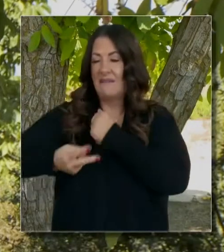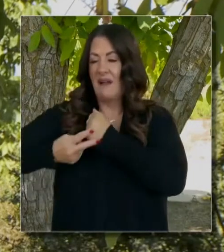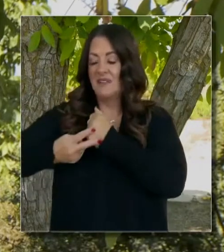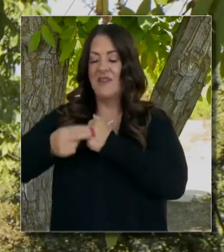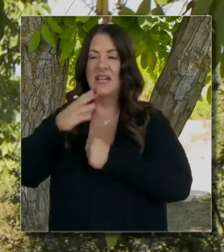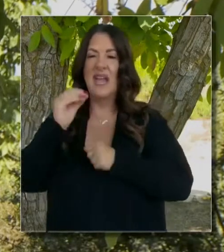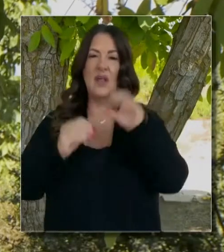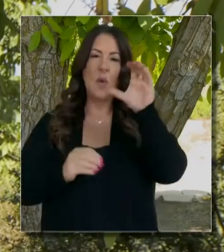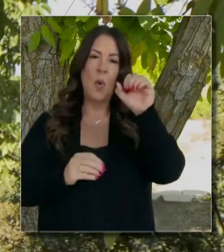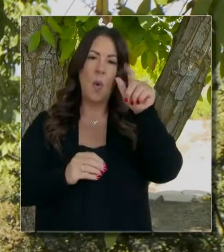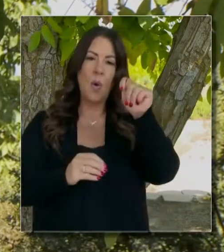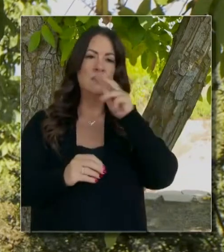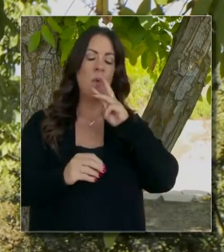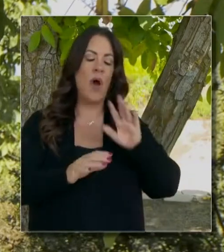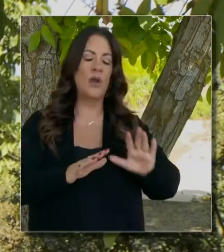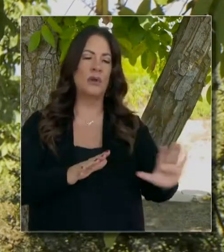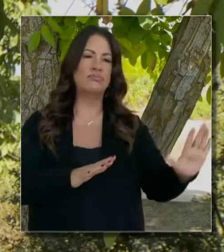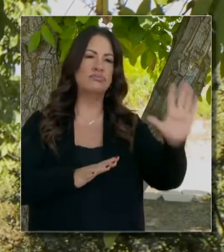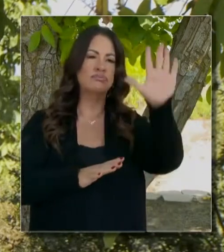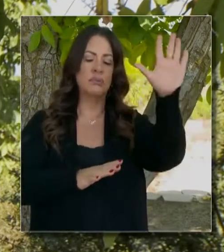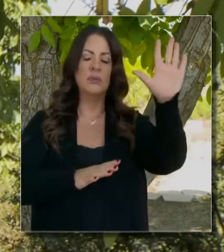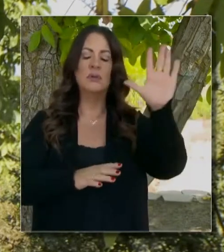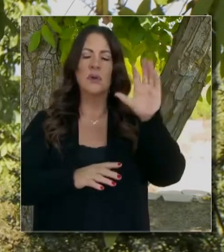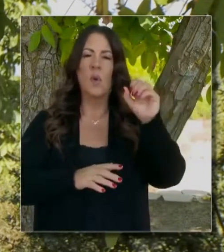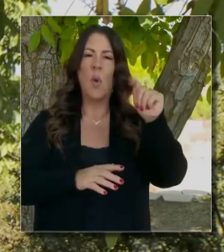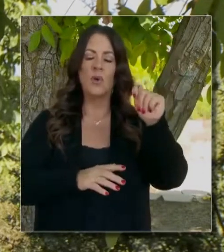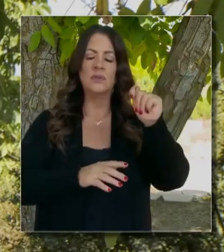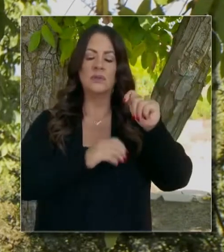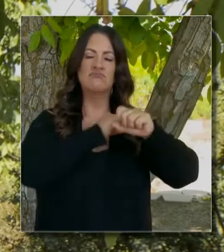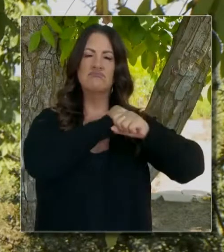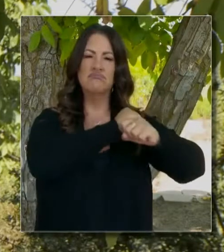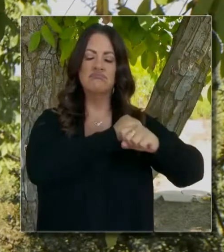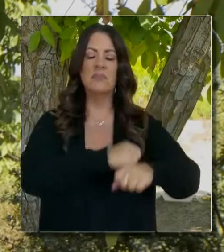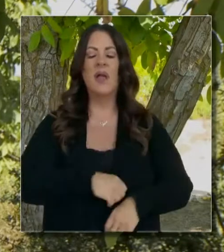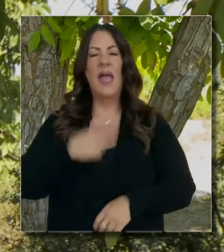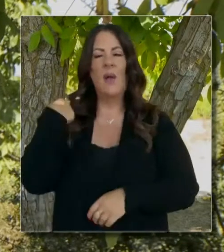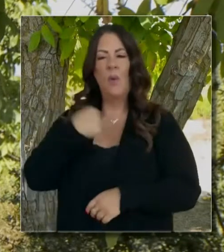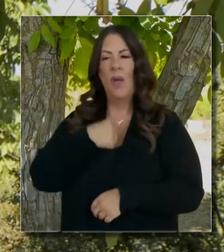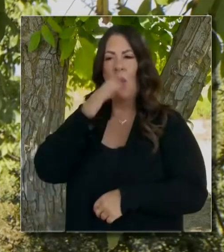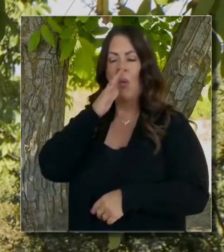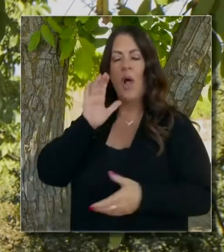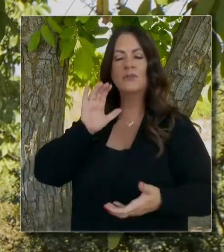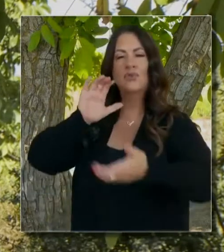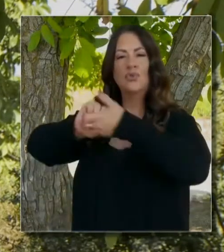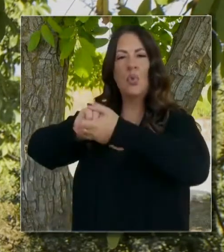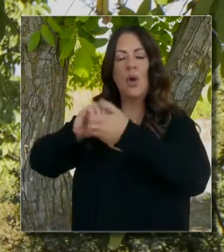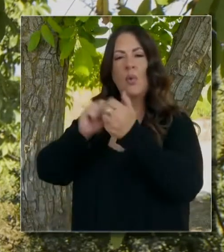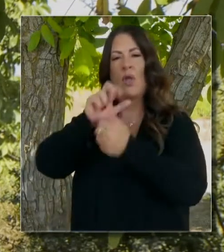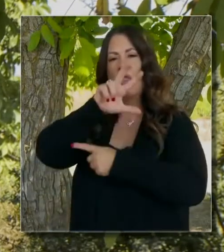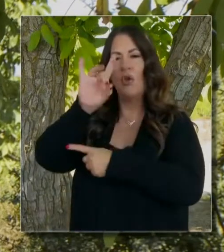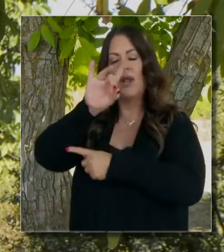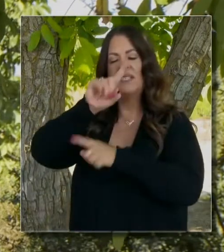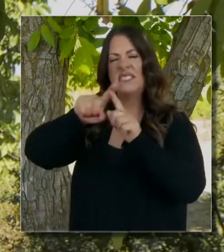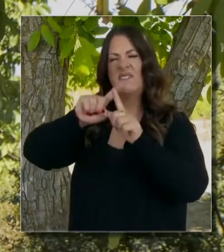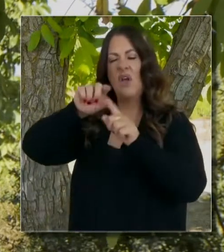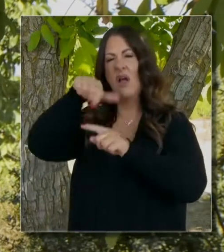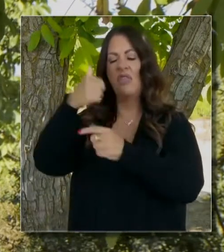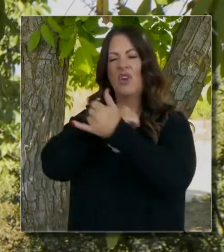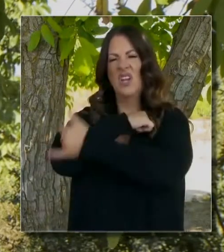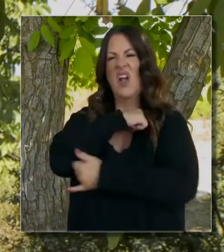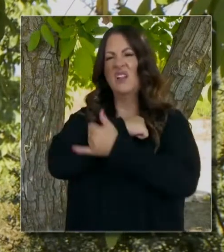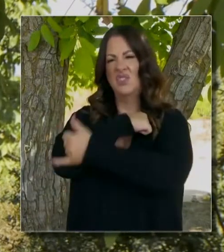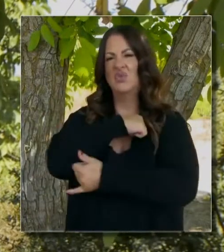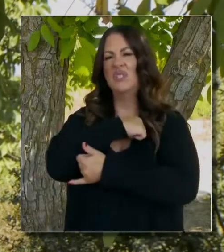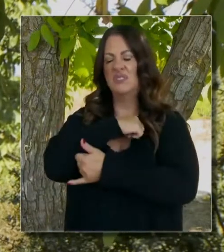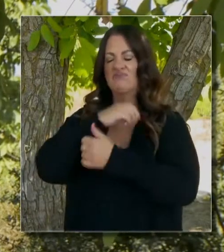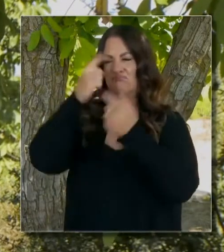coastal conservation. And we will join other parts of the globe, some 38 nations and some national governments that have done